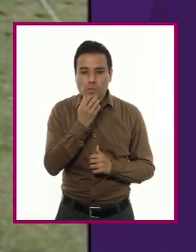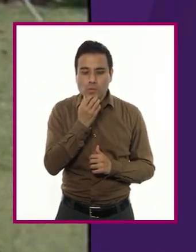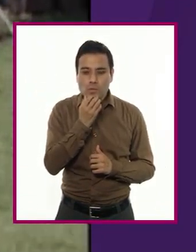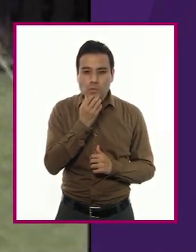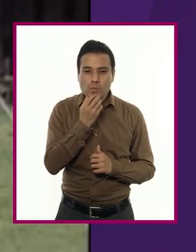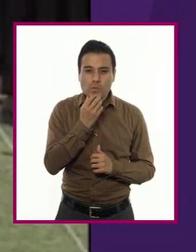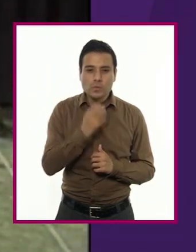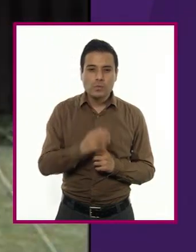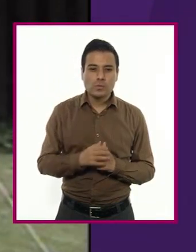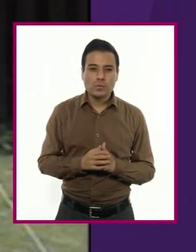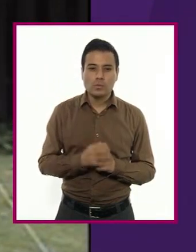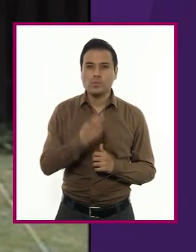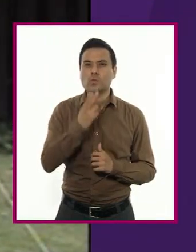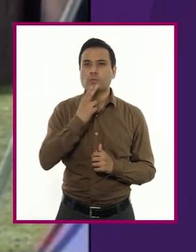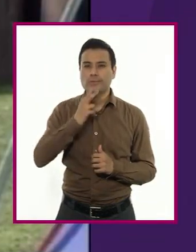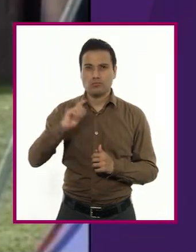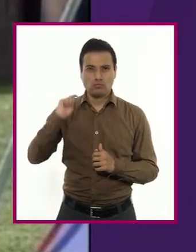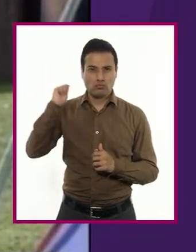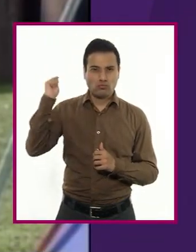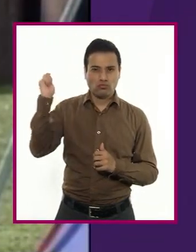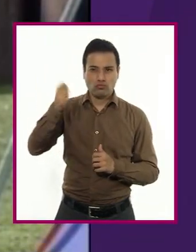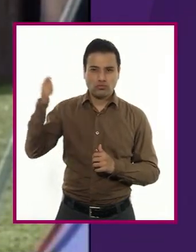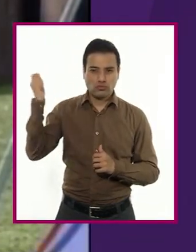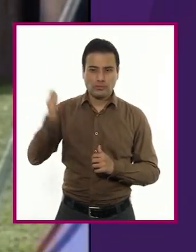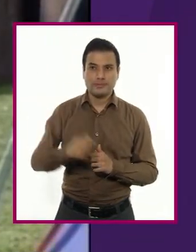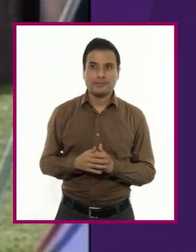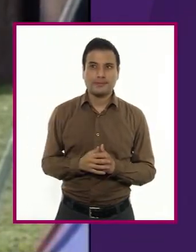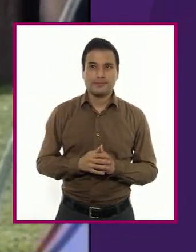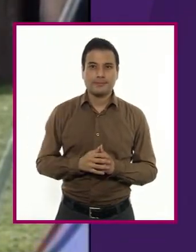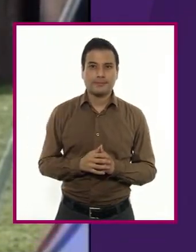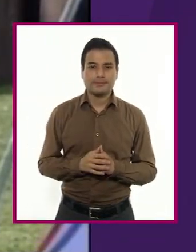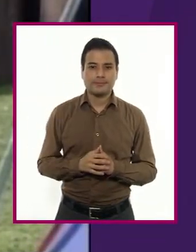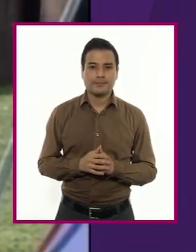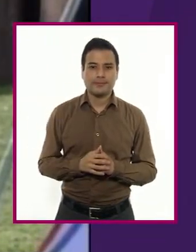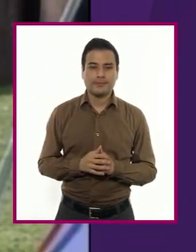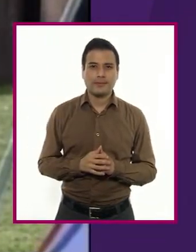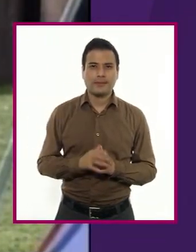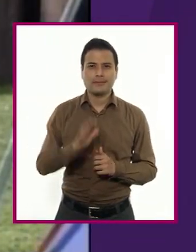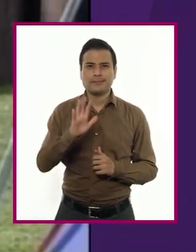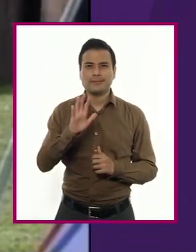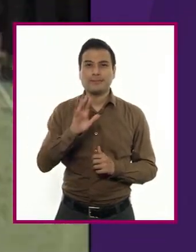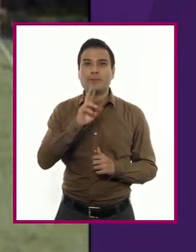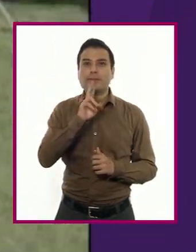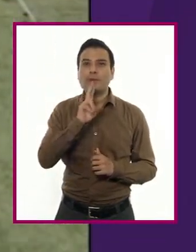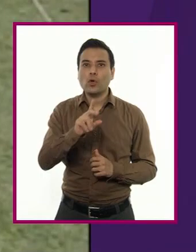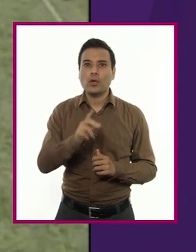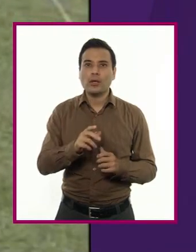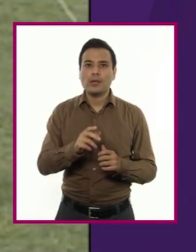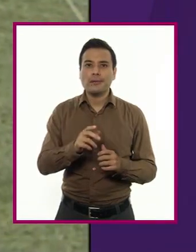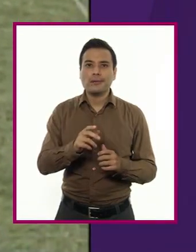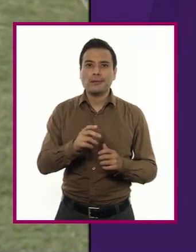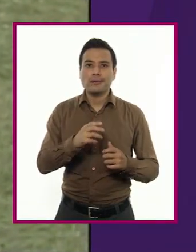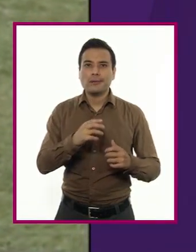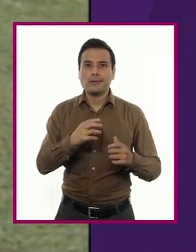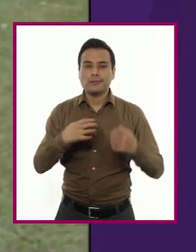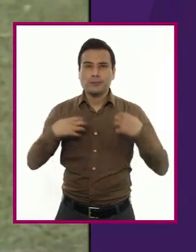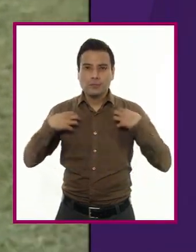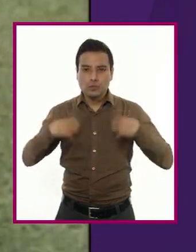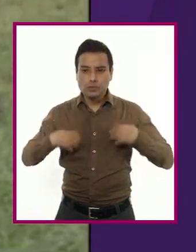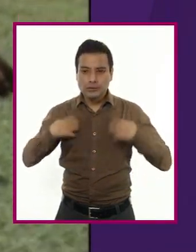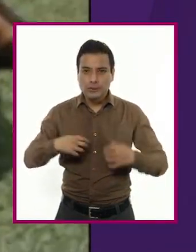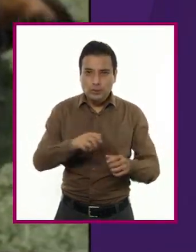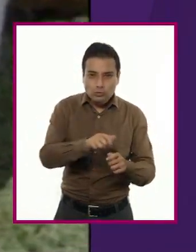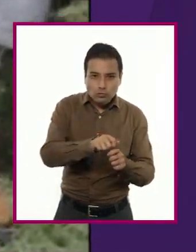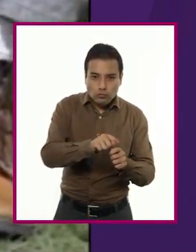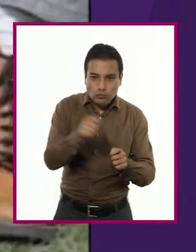Yeah. Like this? I know. Why don't you put the bag on the floor and open it? The bag on the floor? Yeah.